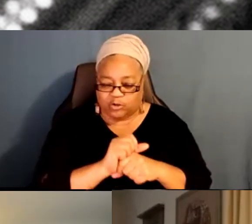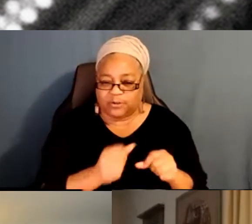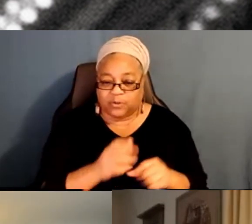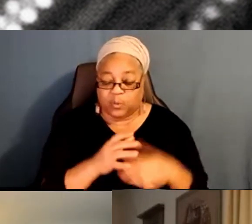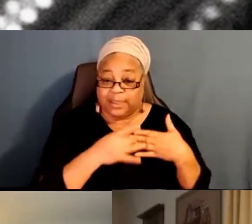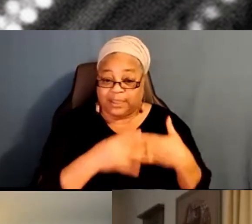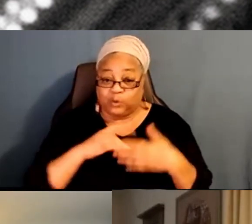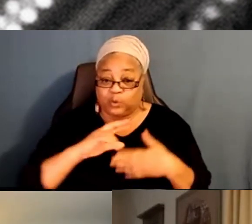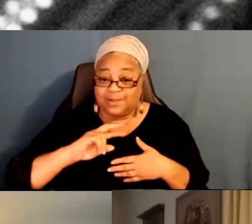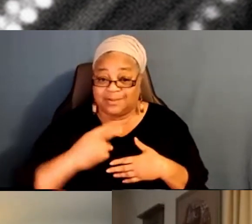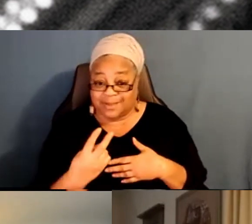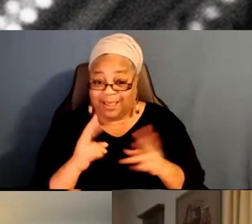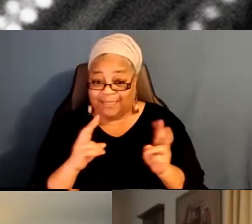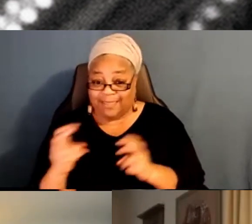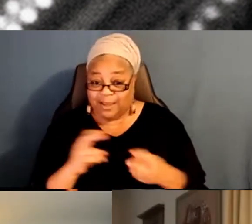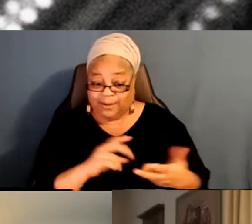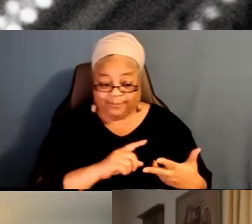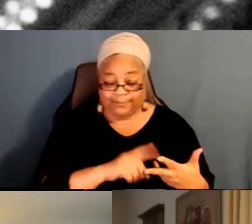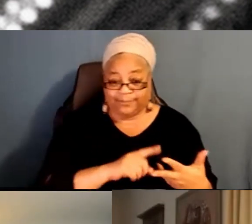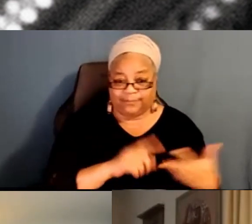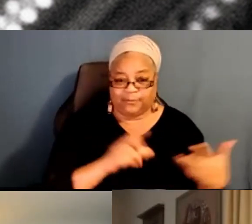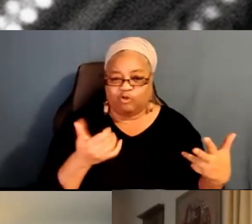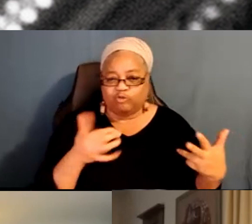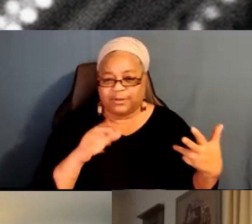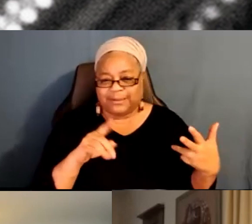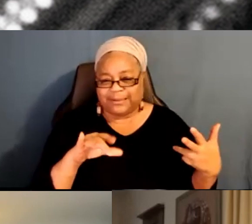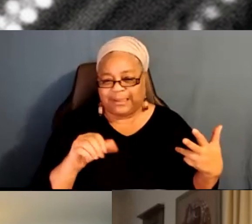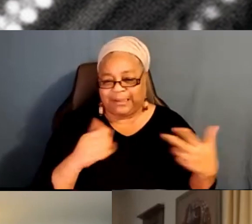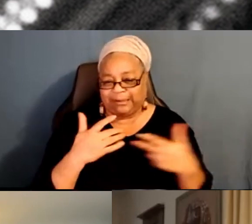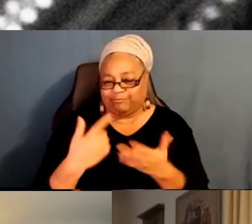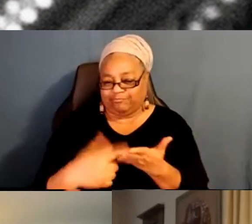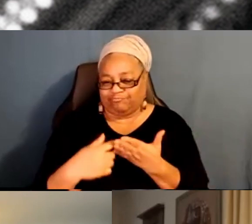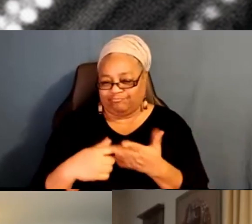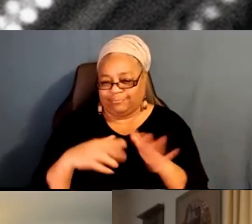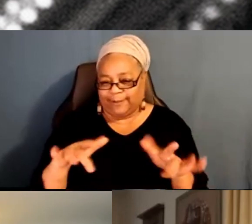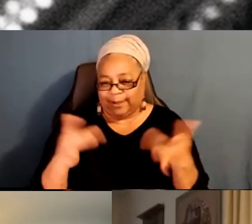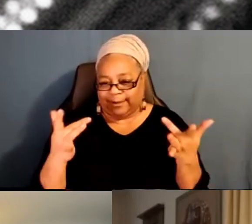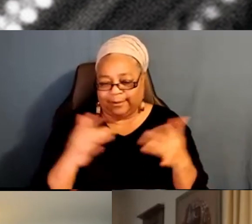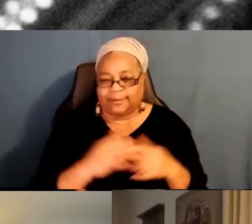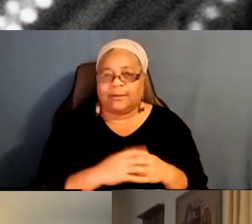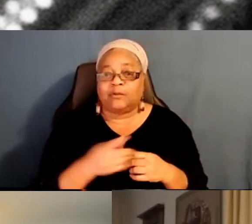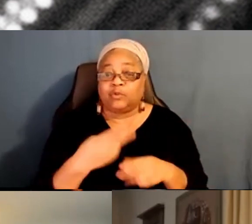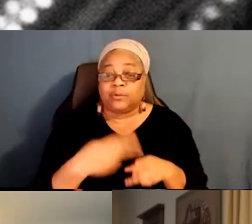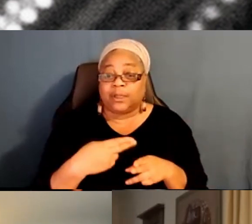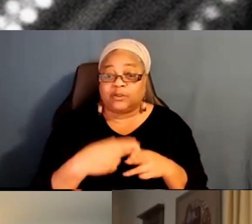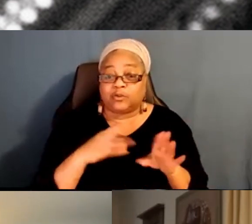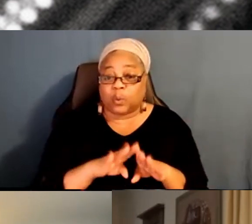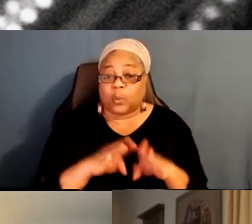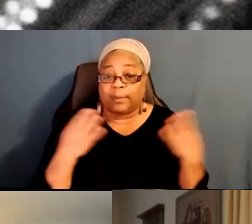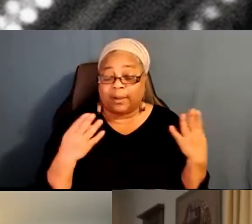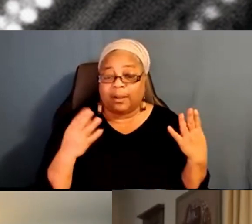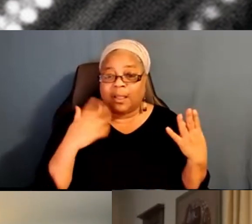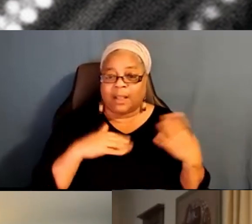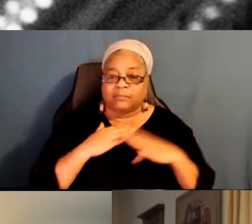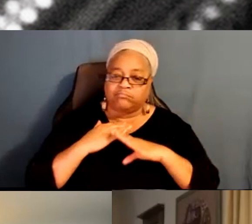sort of theme, which Christina touched upon, which is, and you mentioned at the opening, which is precarity.